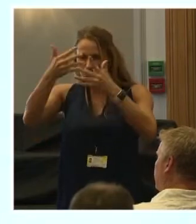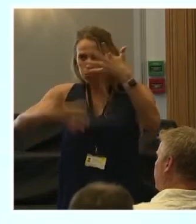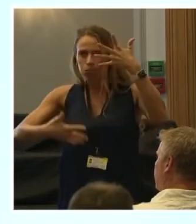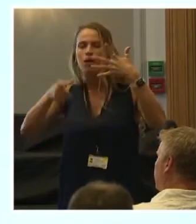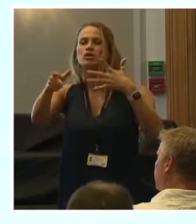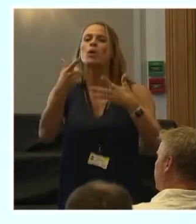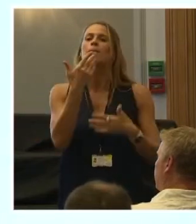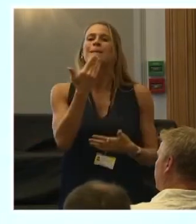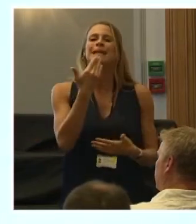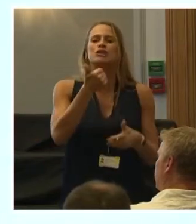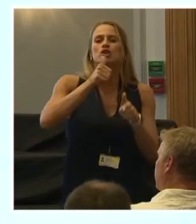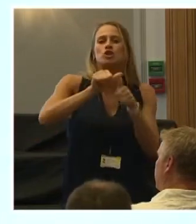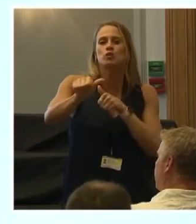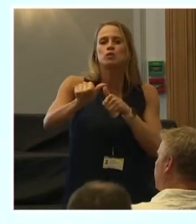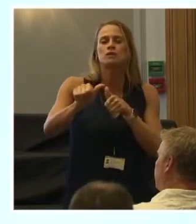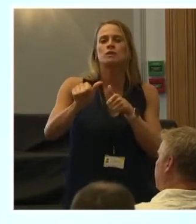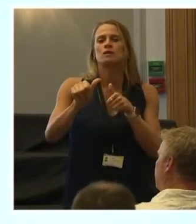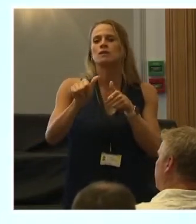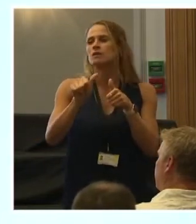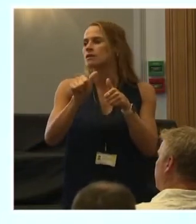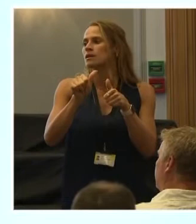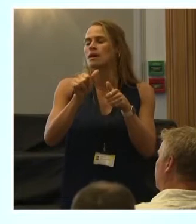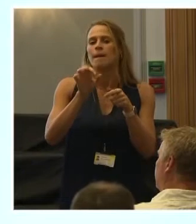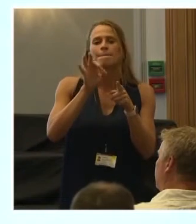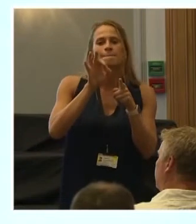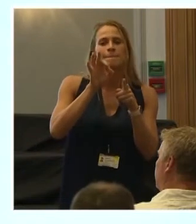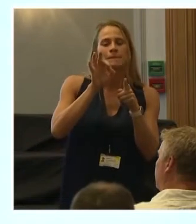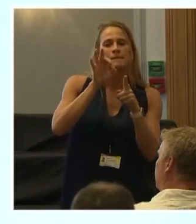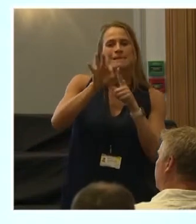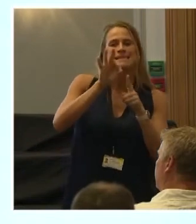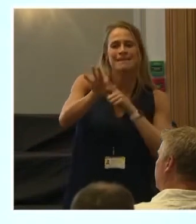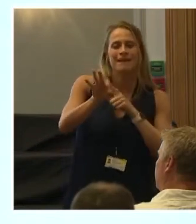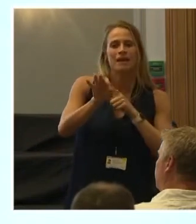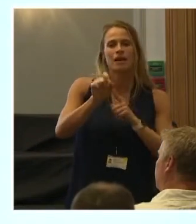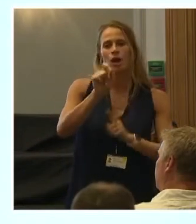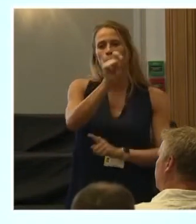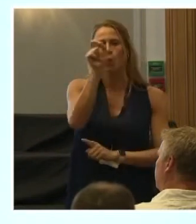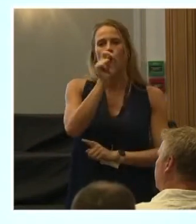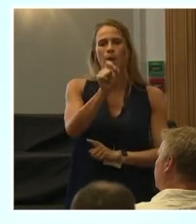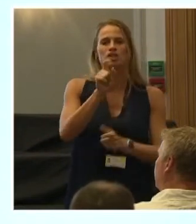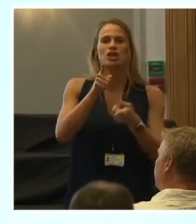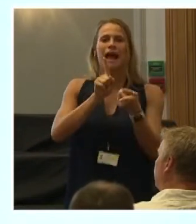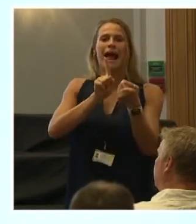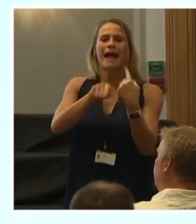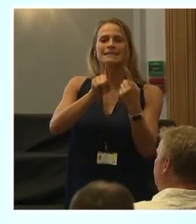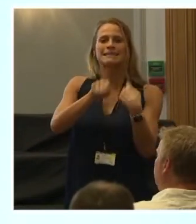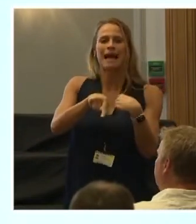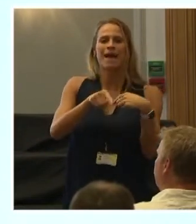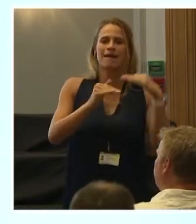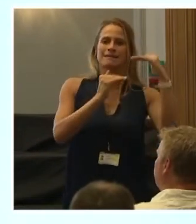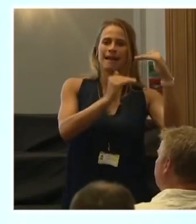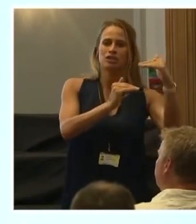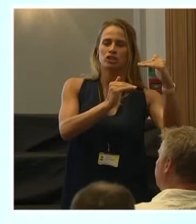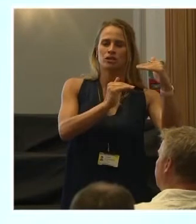great. Any questions we're not able to get to today, we will follow up after the conference. We are joined by a couple